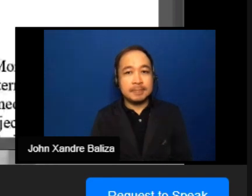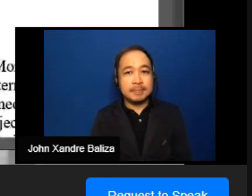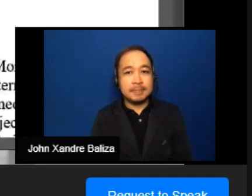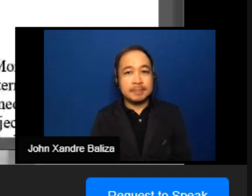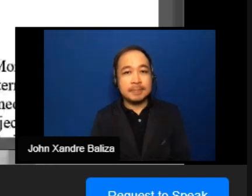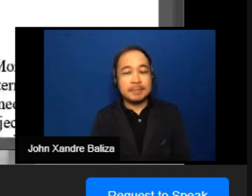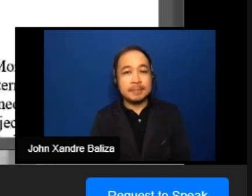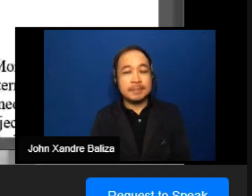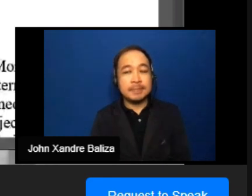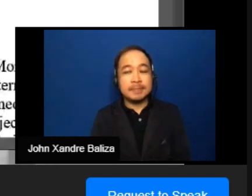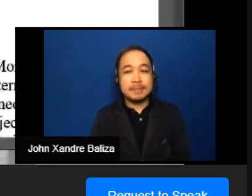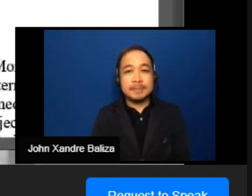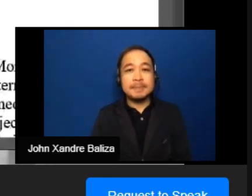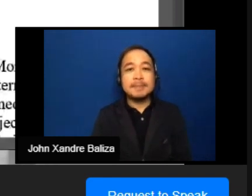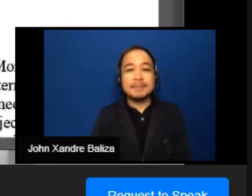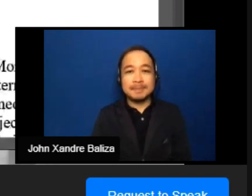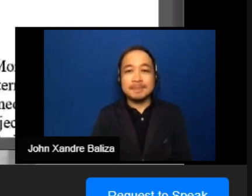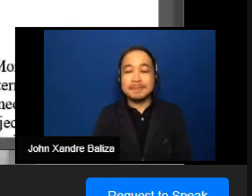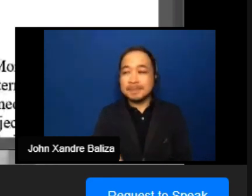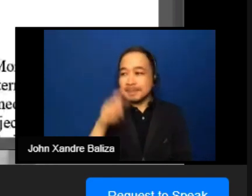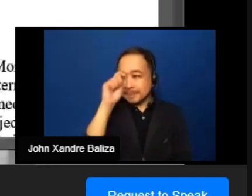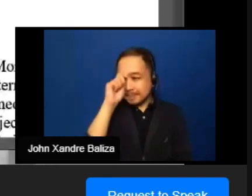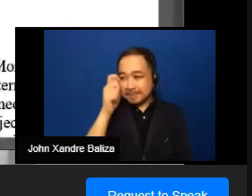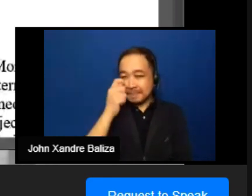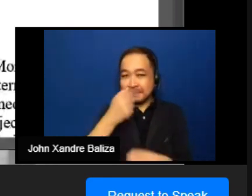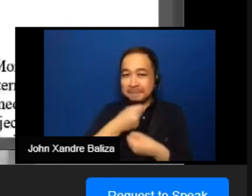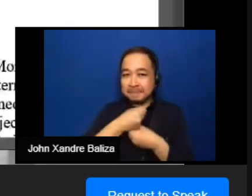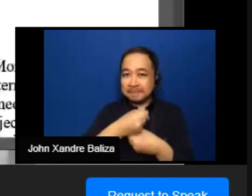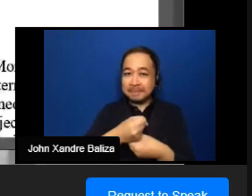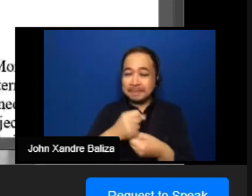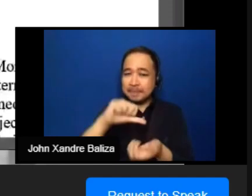Distinguished delegate from Iran, did I